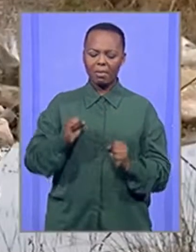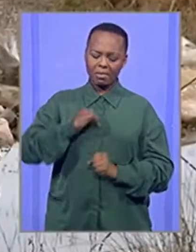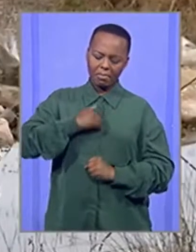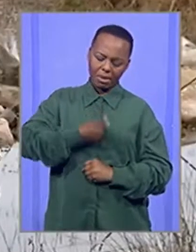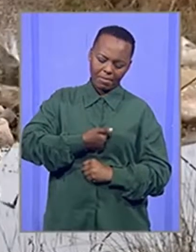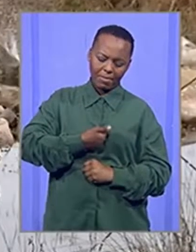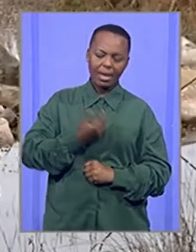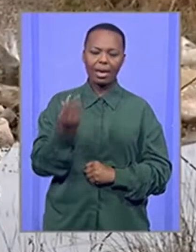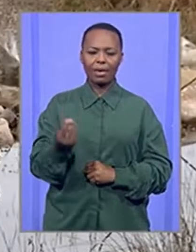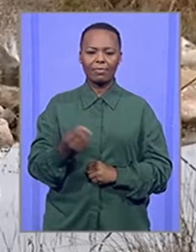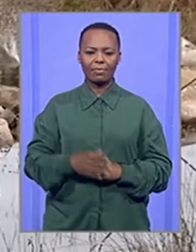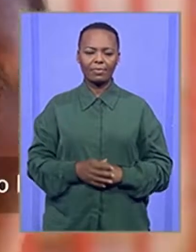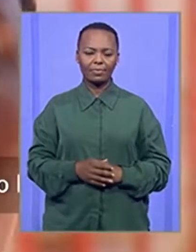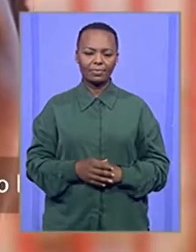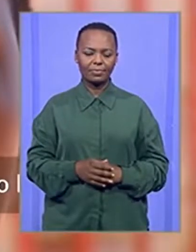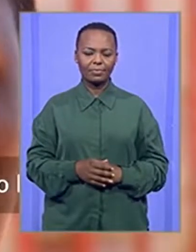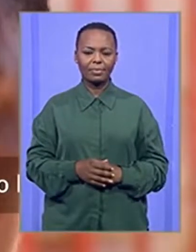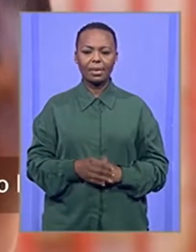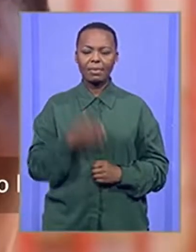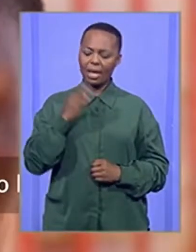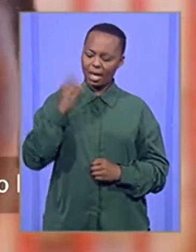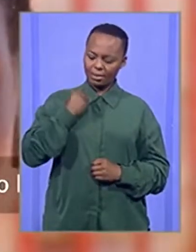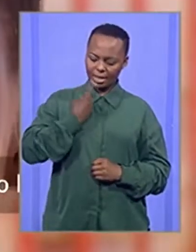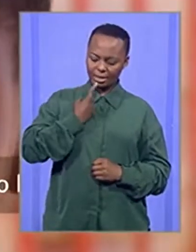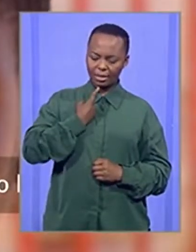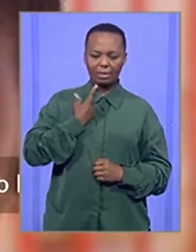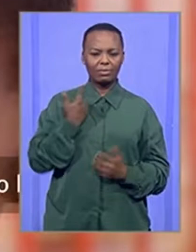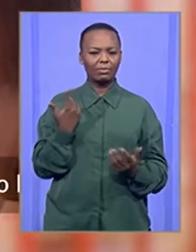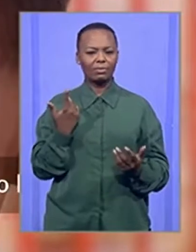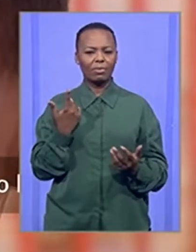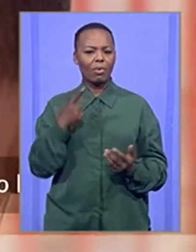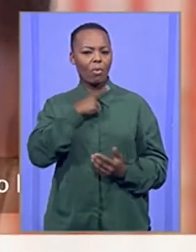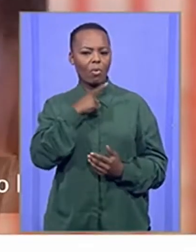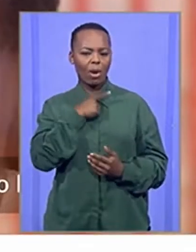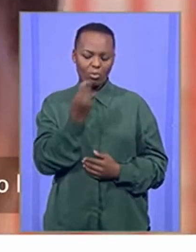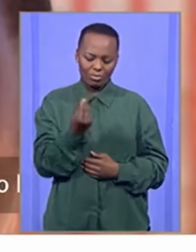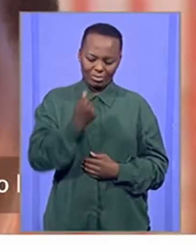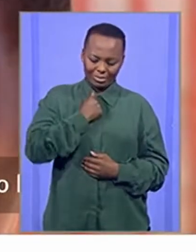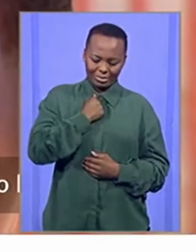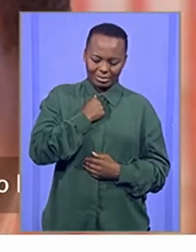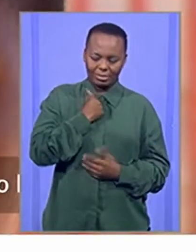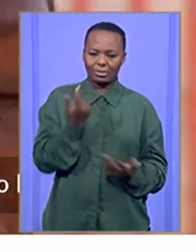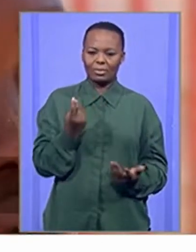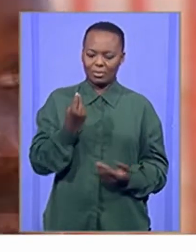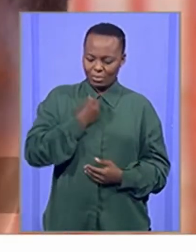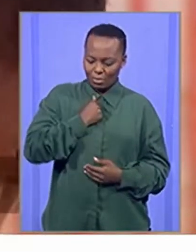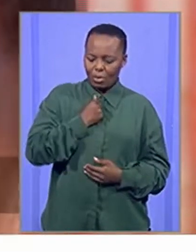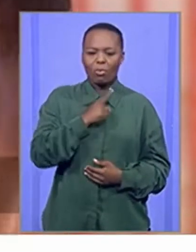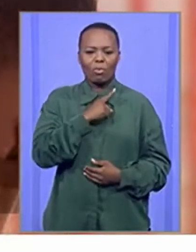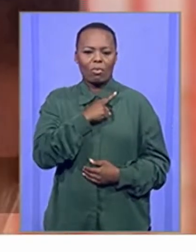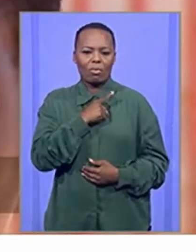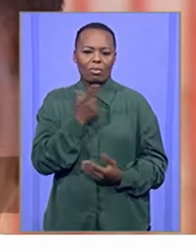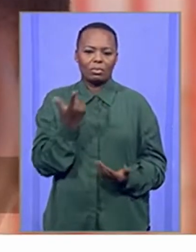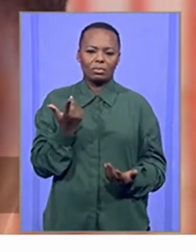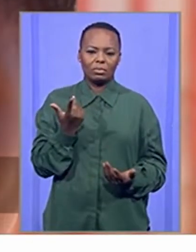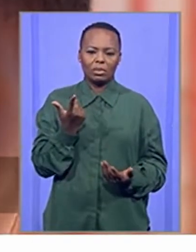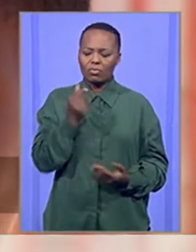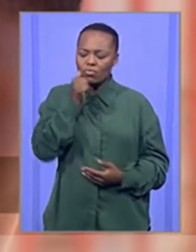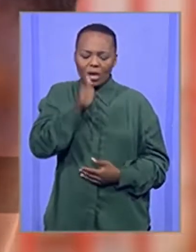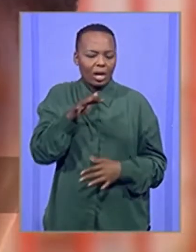bohloko. Ke ipotsa each and every day why ntho e diragetse mo ngwaneng wa me. Ga go monate.